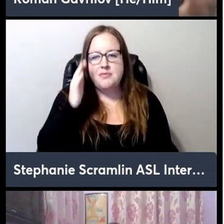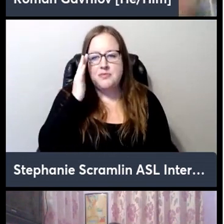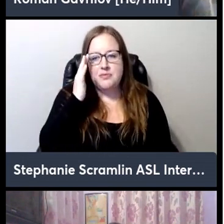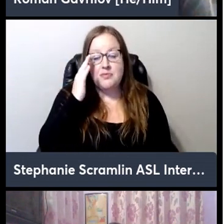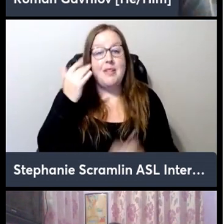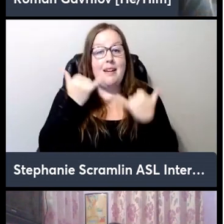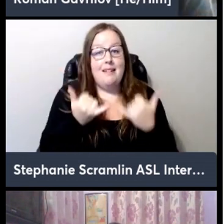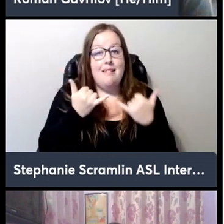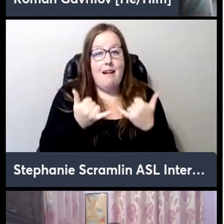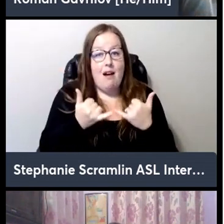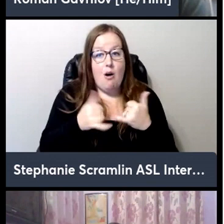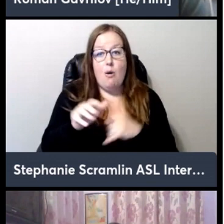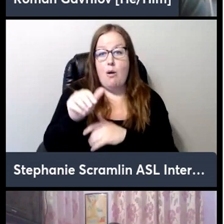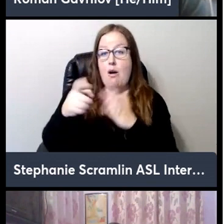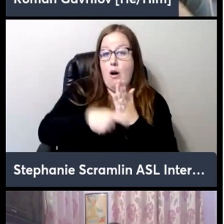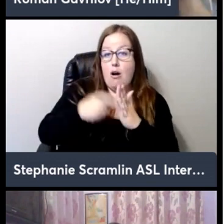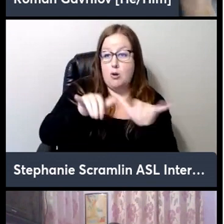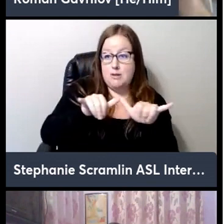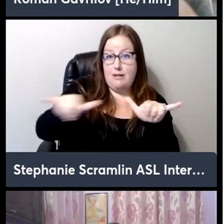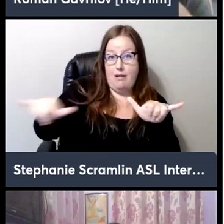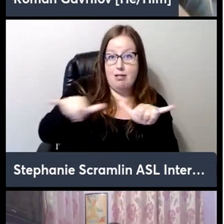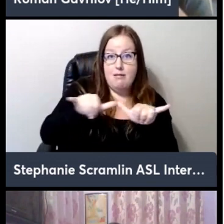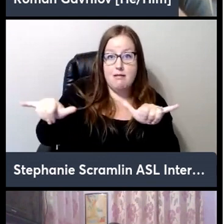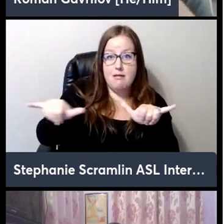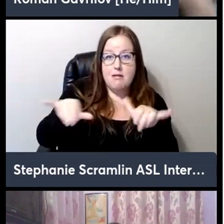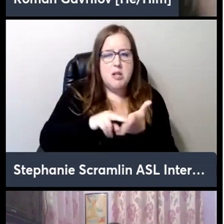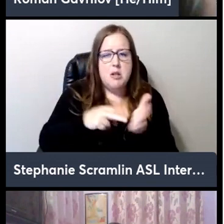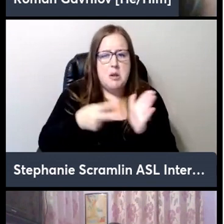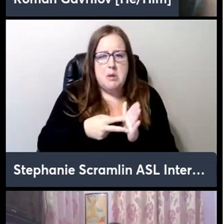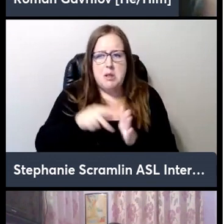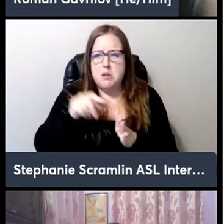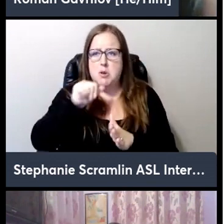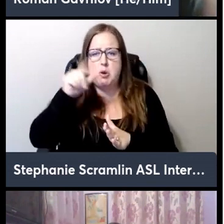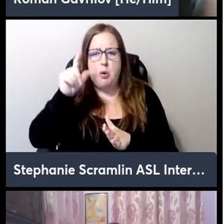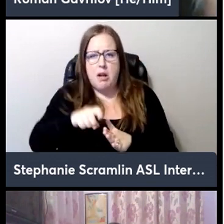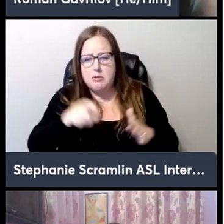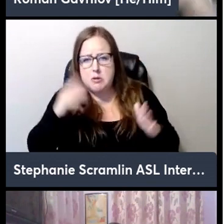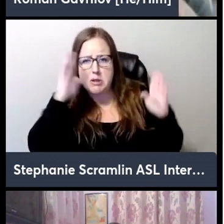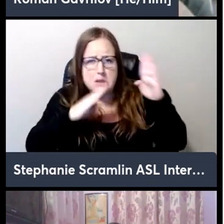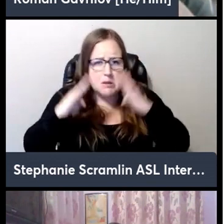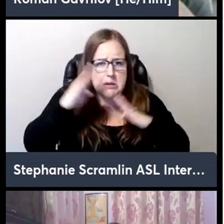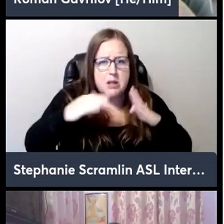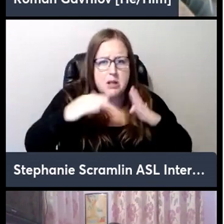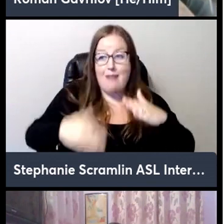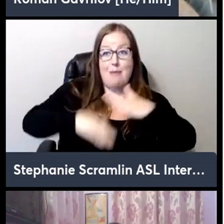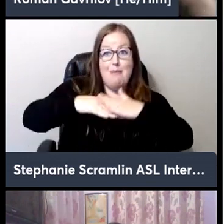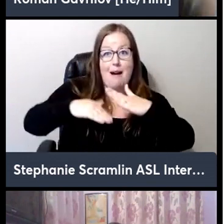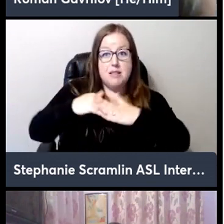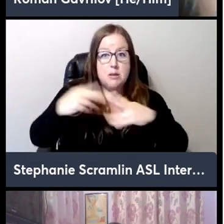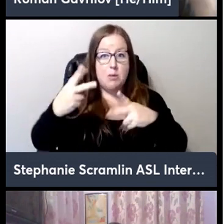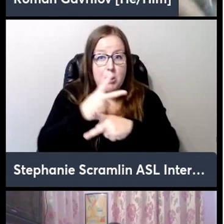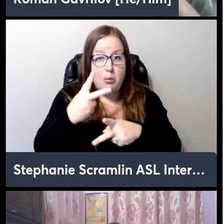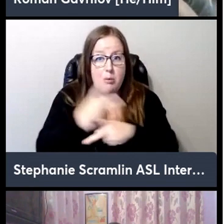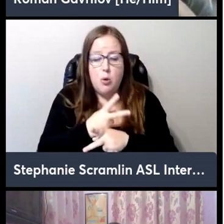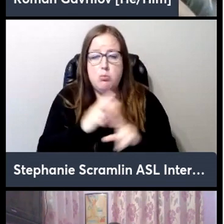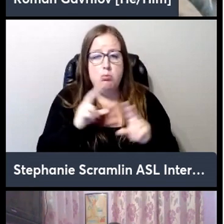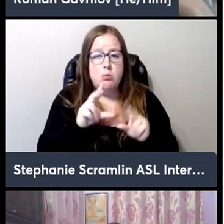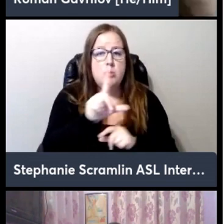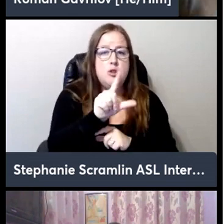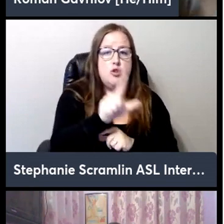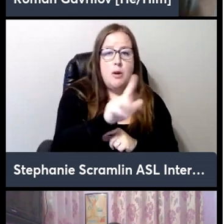Now, with autoscaling enabled, I don't need to worry that I have maximum compute power allocated